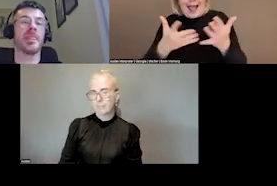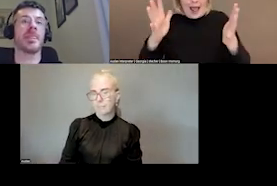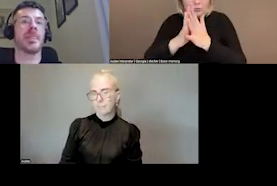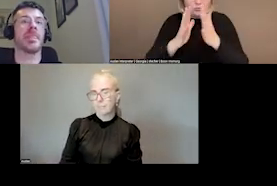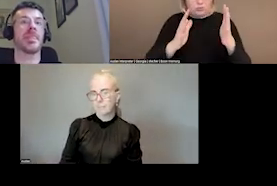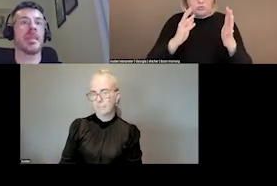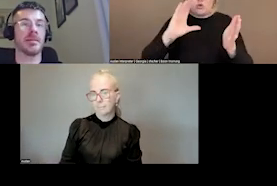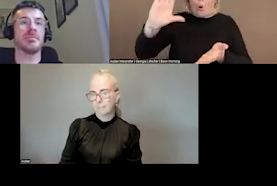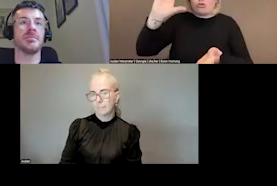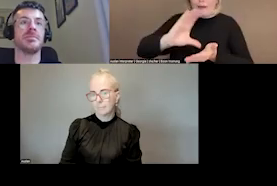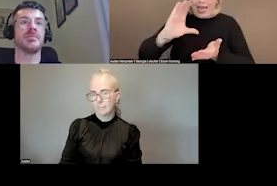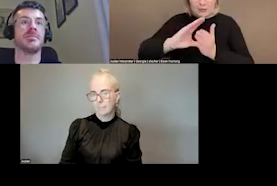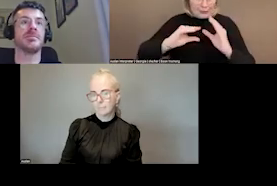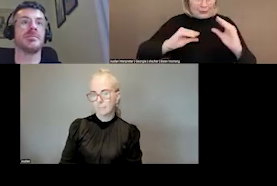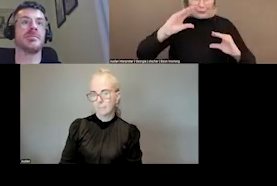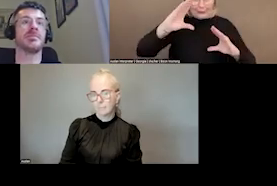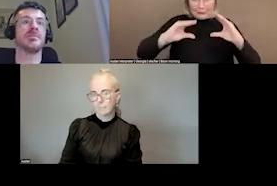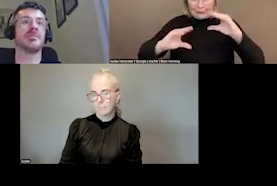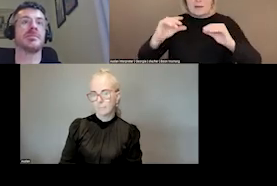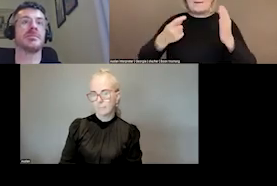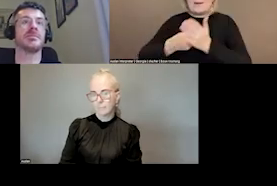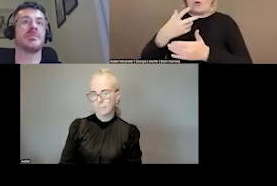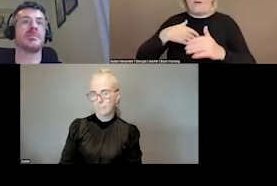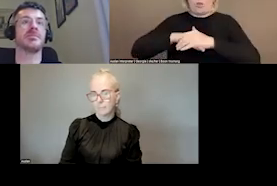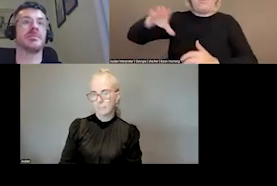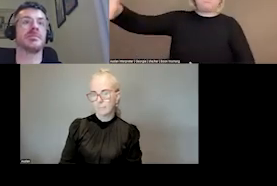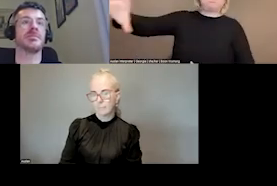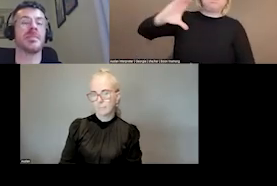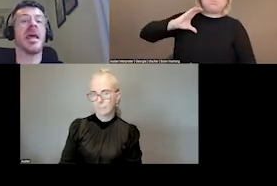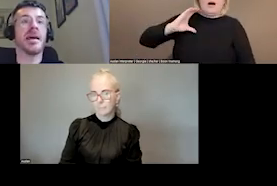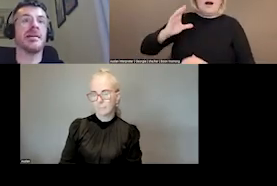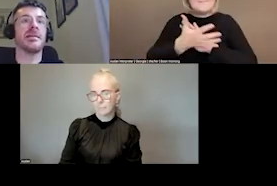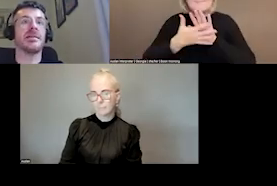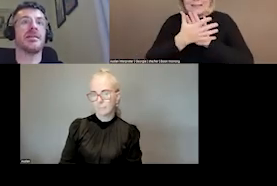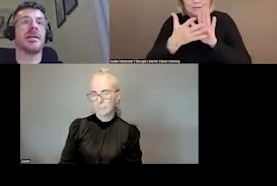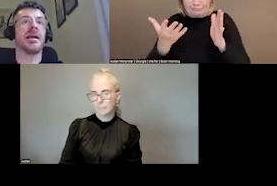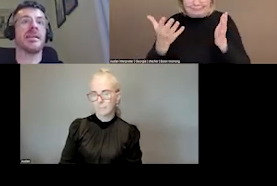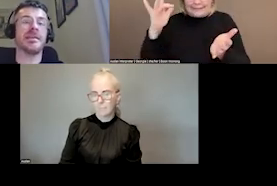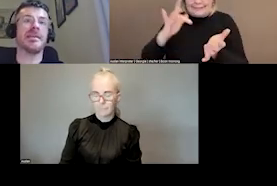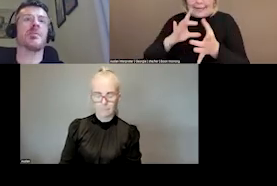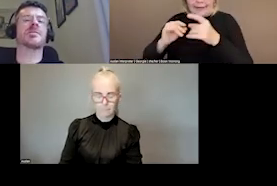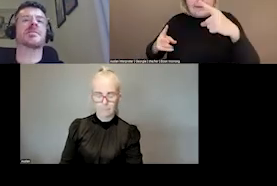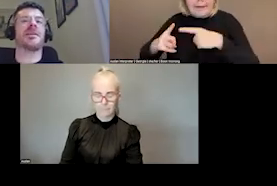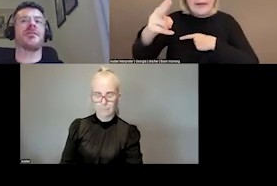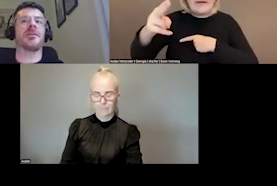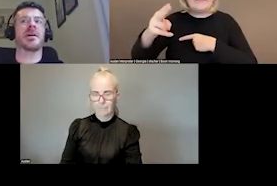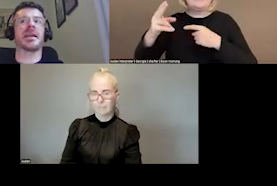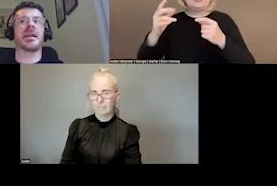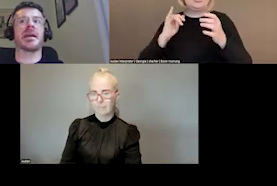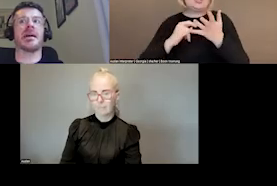structure your grant so that the payments, it's not a lump sum, and so you don't lose uh, Centrelink. So the Yeah, income well, is.